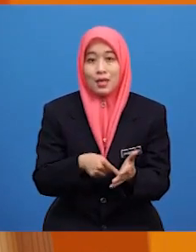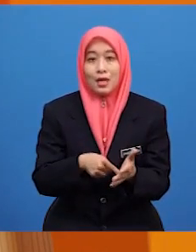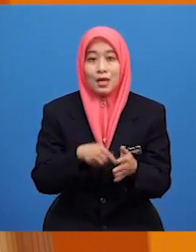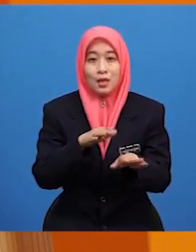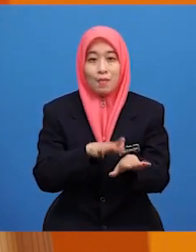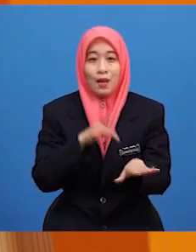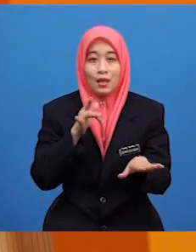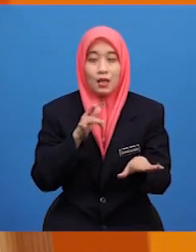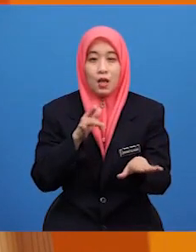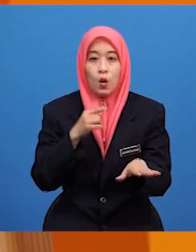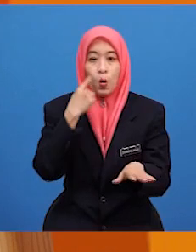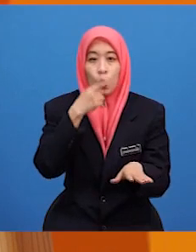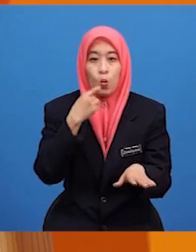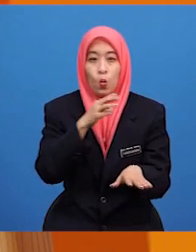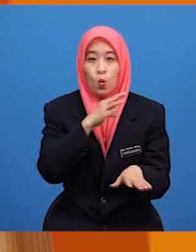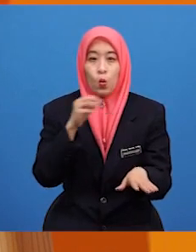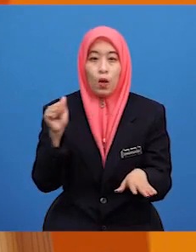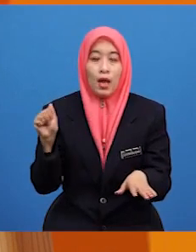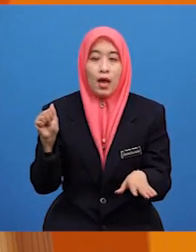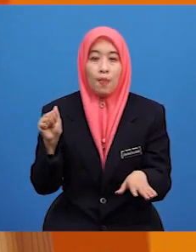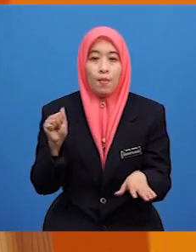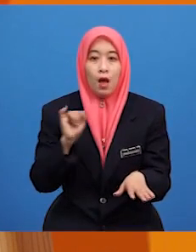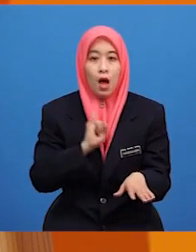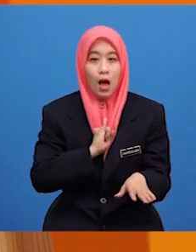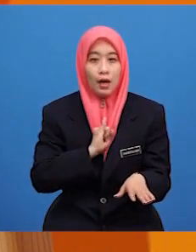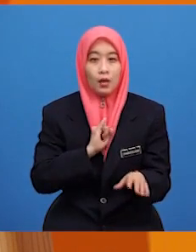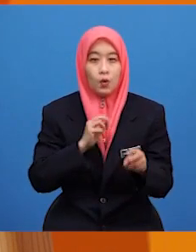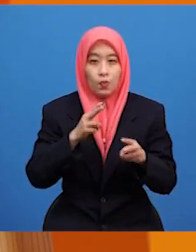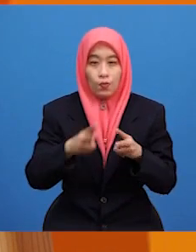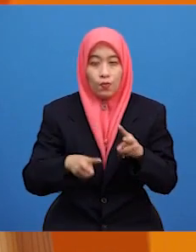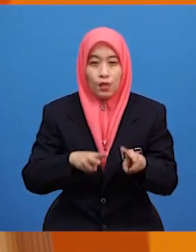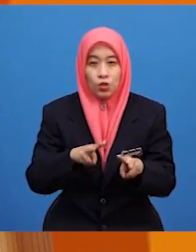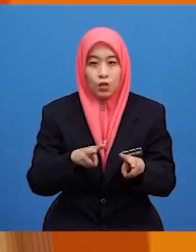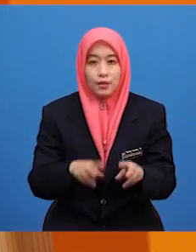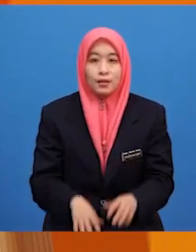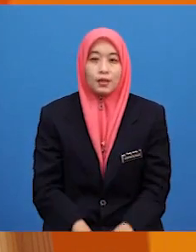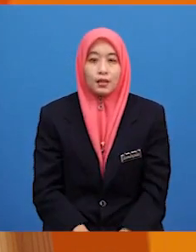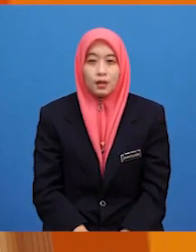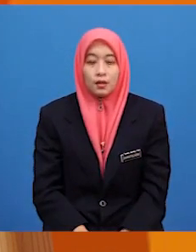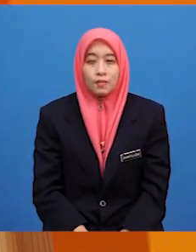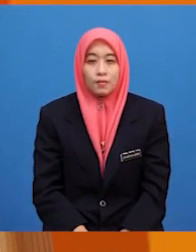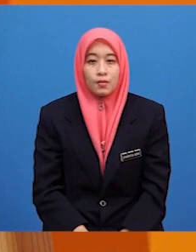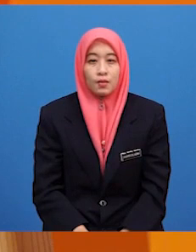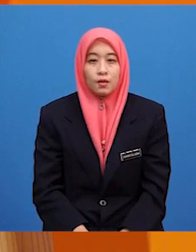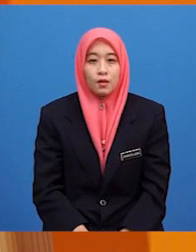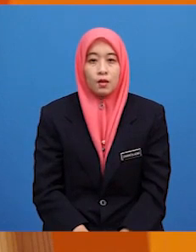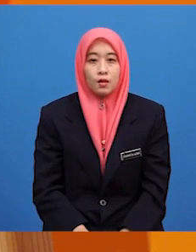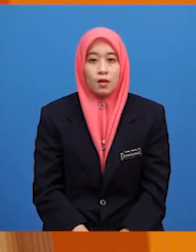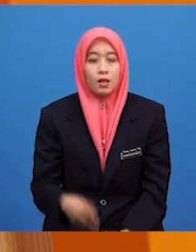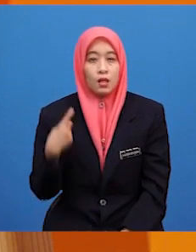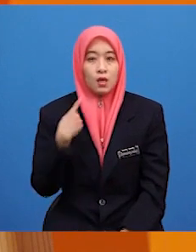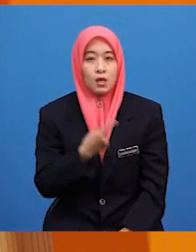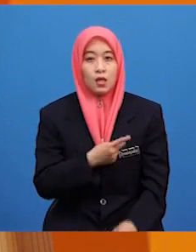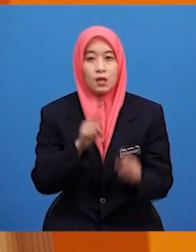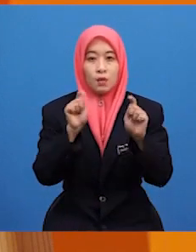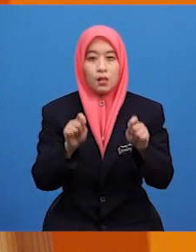Am I Mission. There are going to be questions and you will need to shout